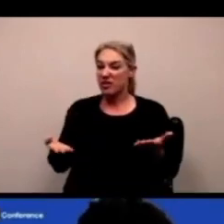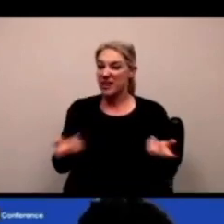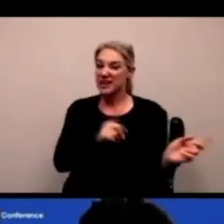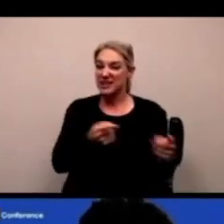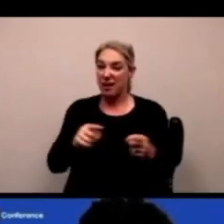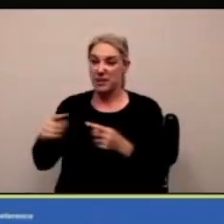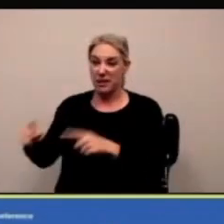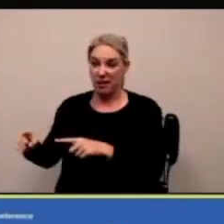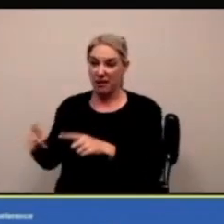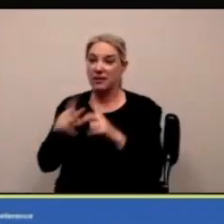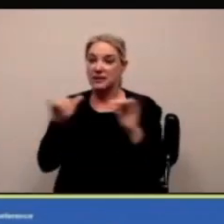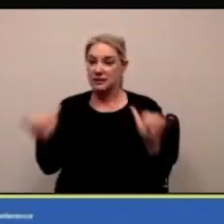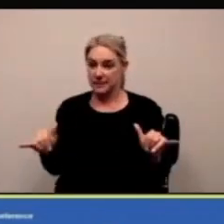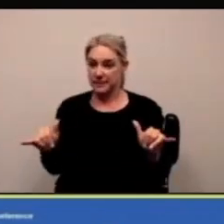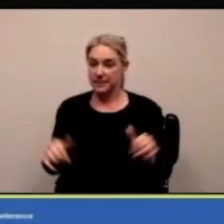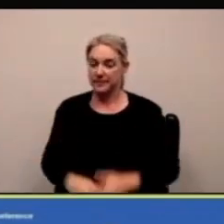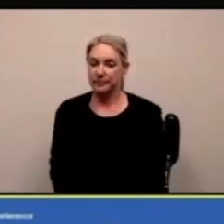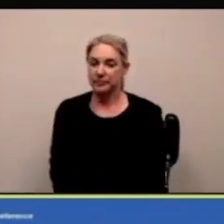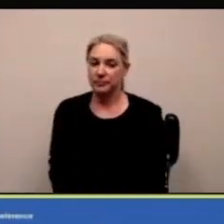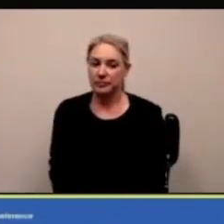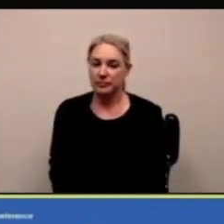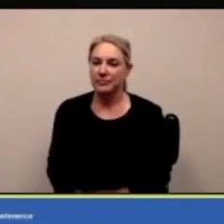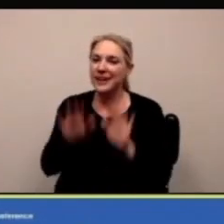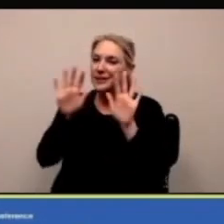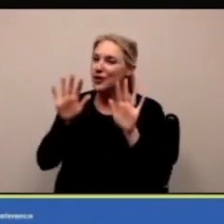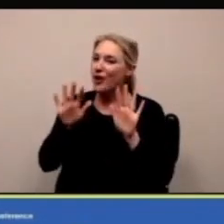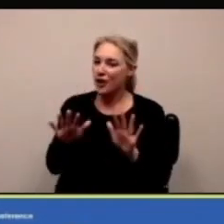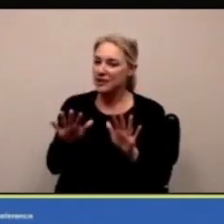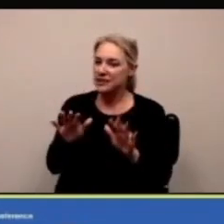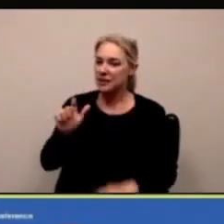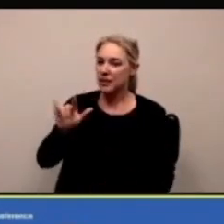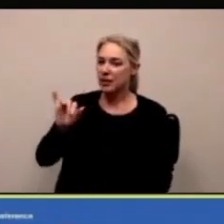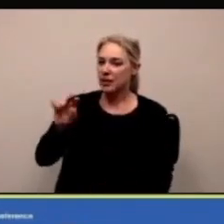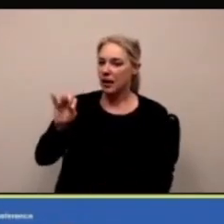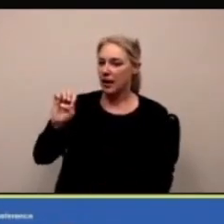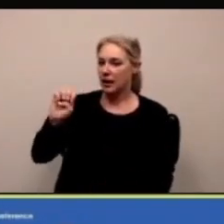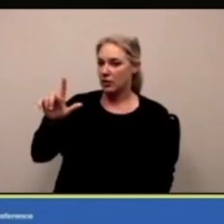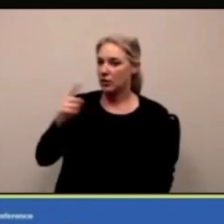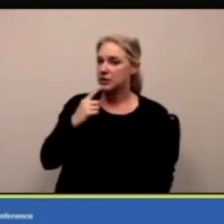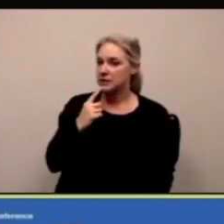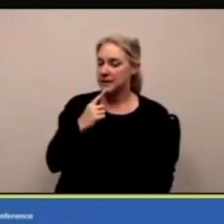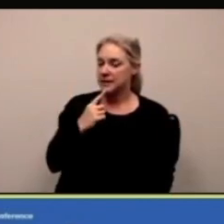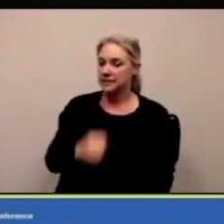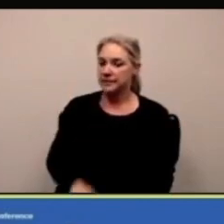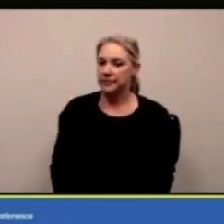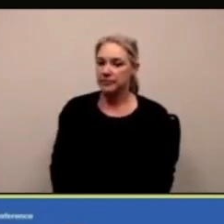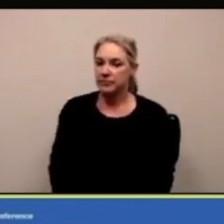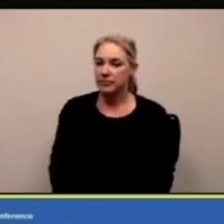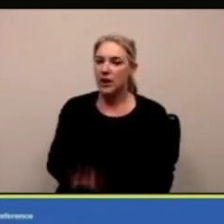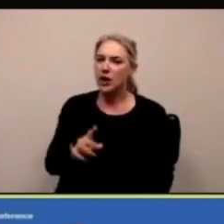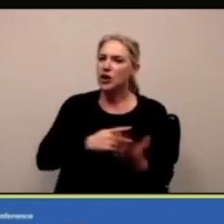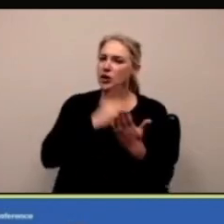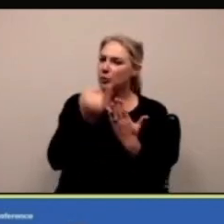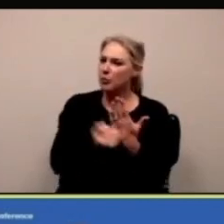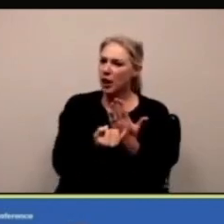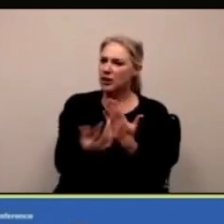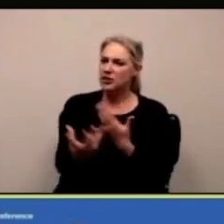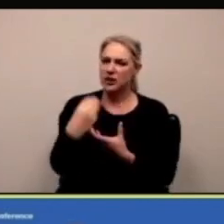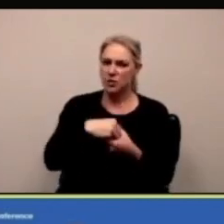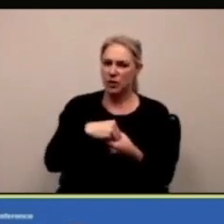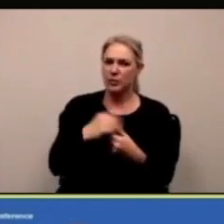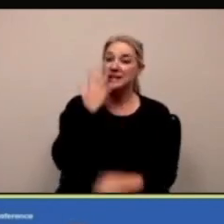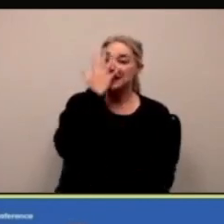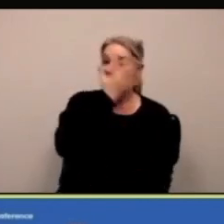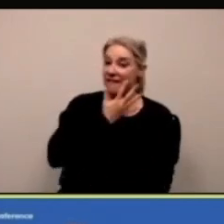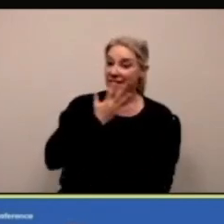That's great. I love it. And the other thing too is that your project not only incorporates the face element